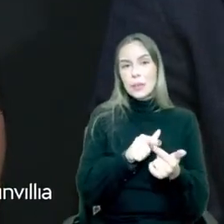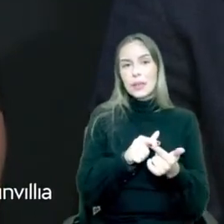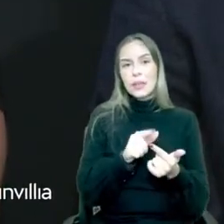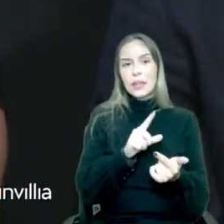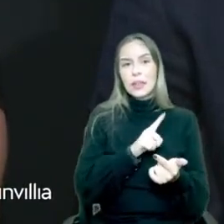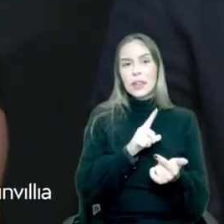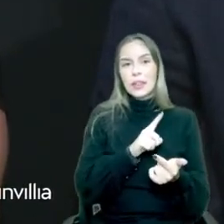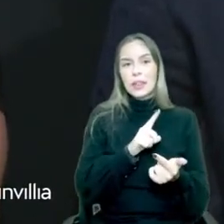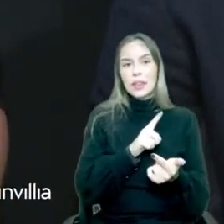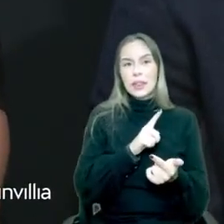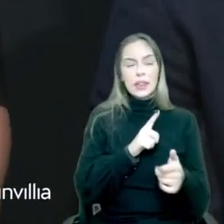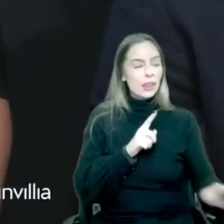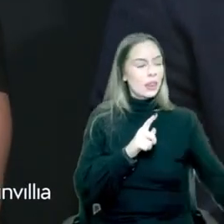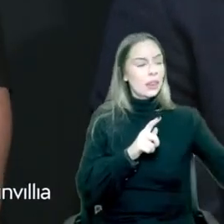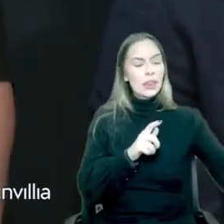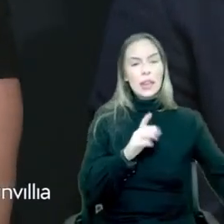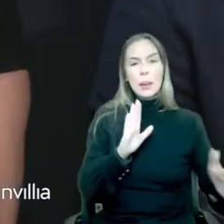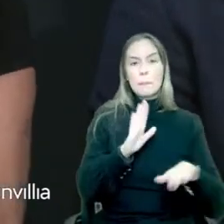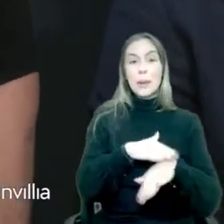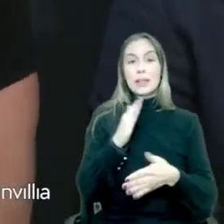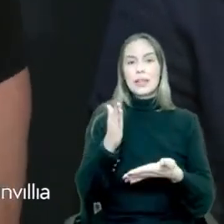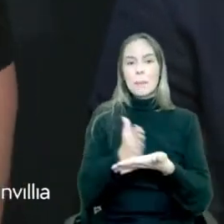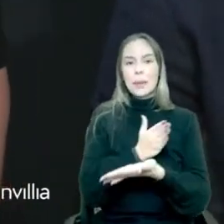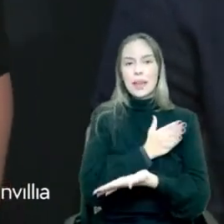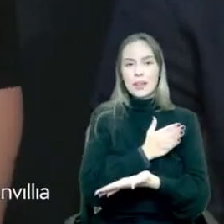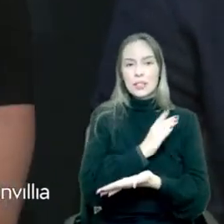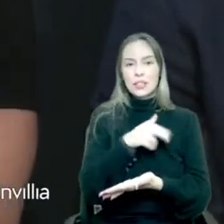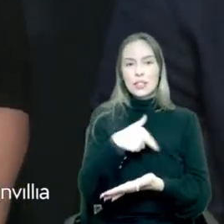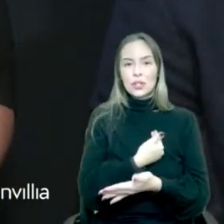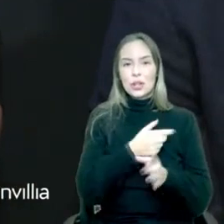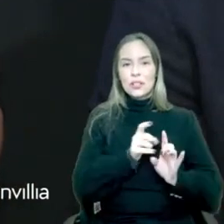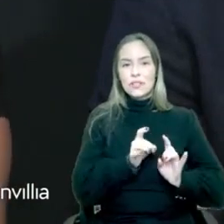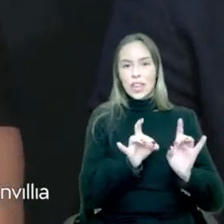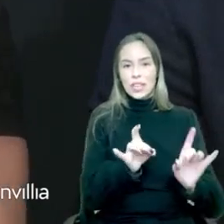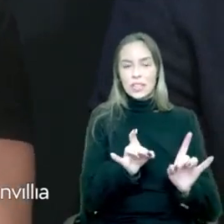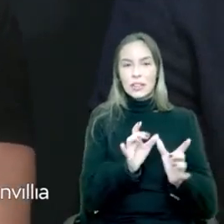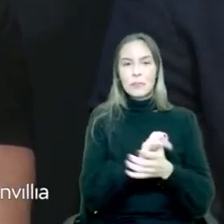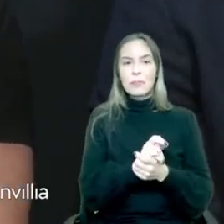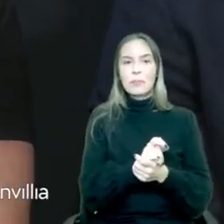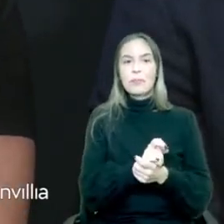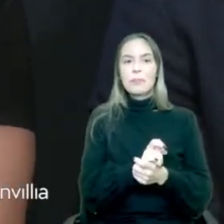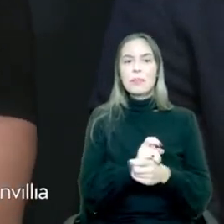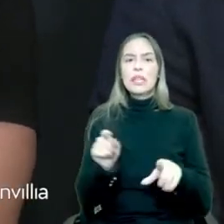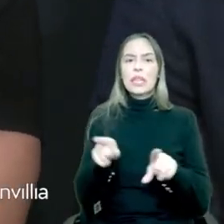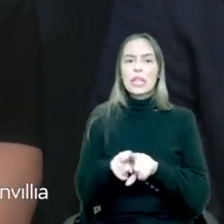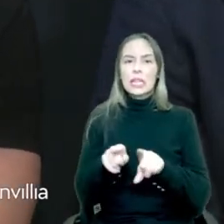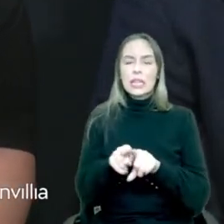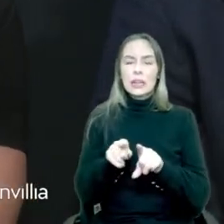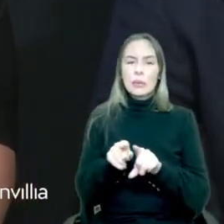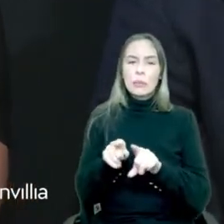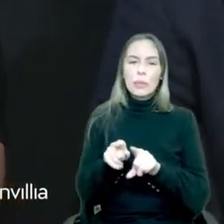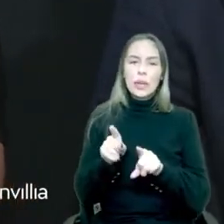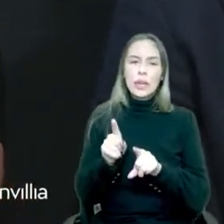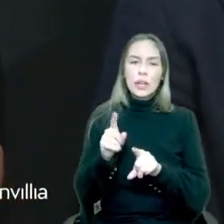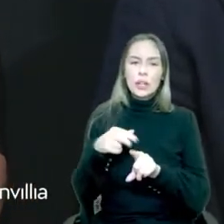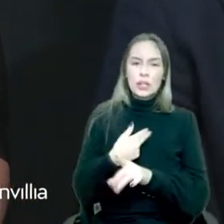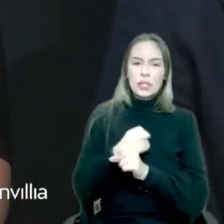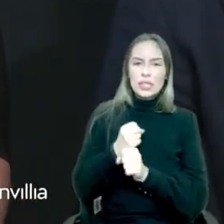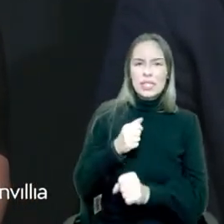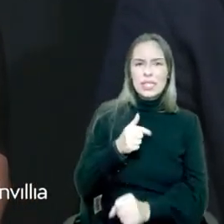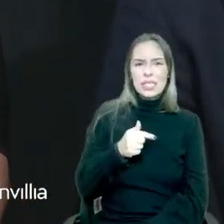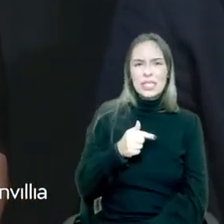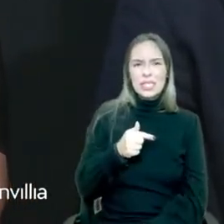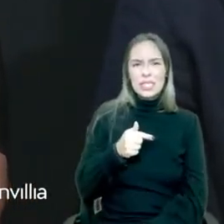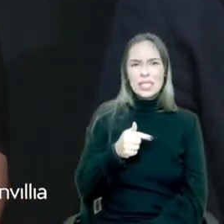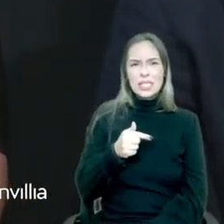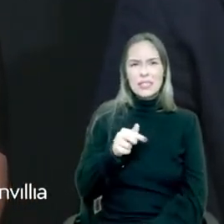sell. And the average ticket size for a loan is $75. Then, you know, it